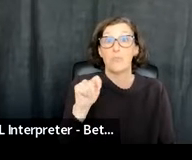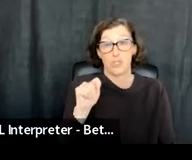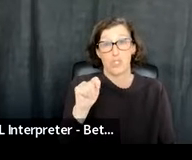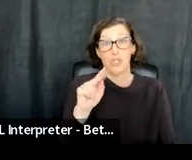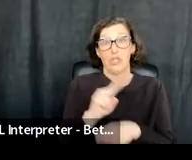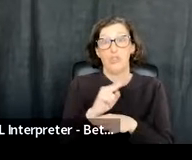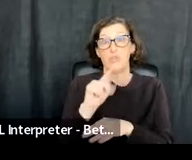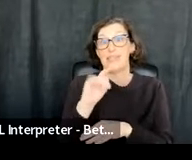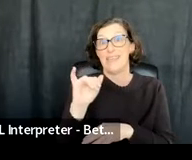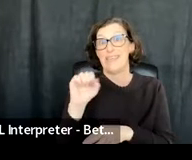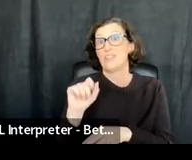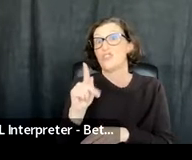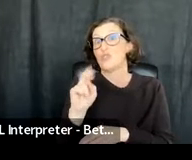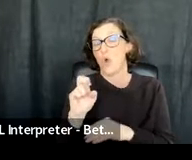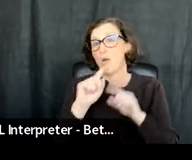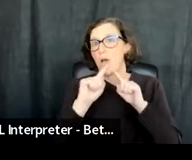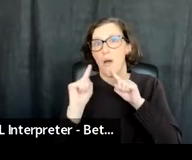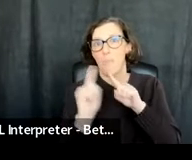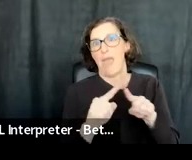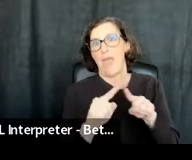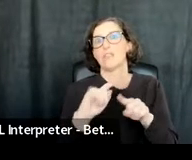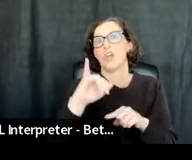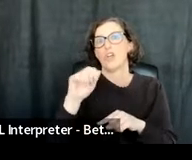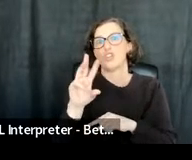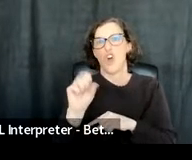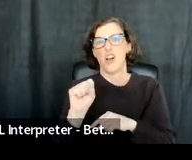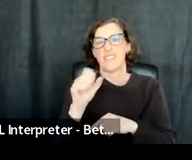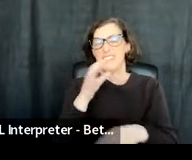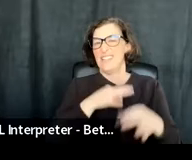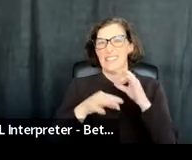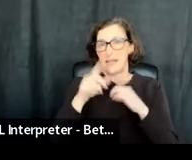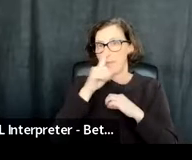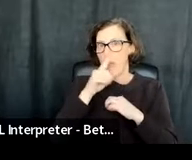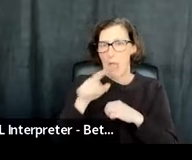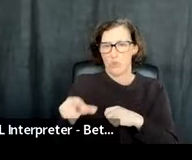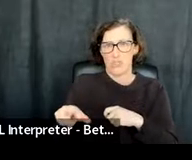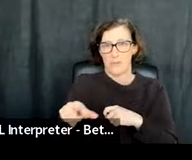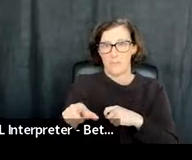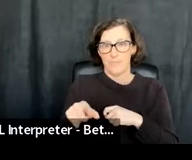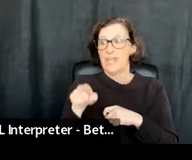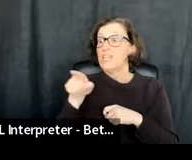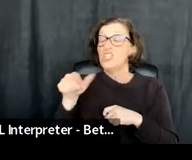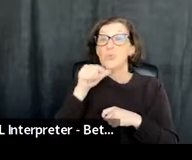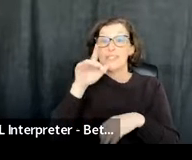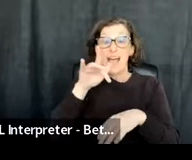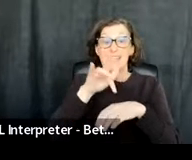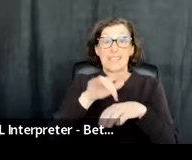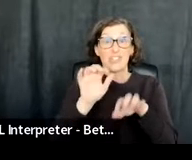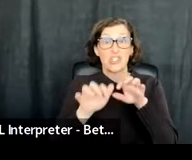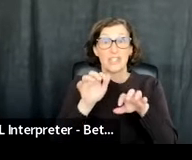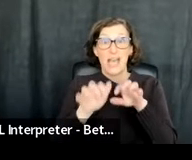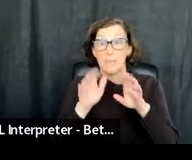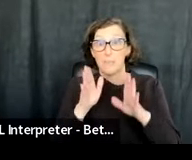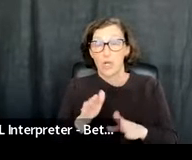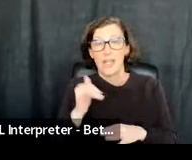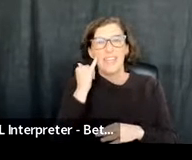commands instead of the mouse. We also quickly found that she was not a touch typist. And if you're